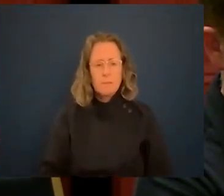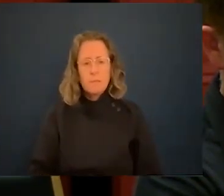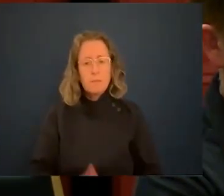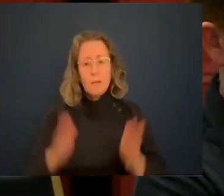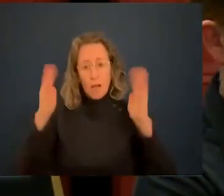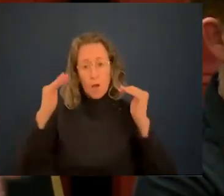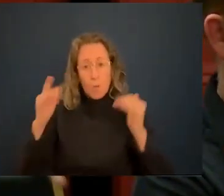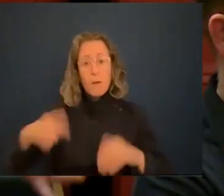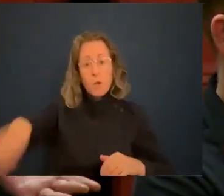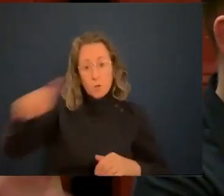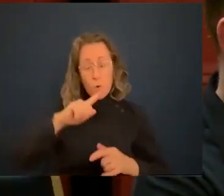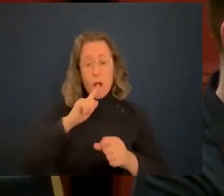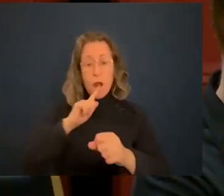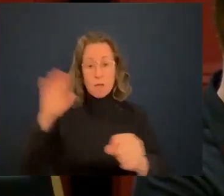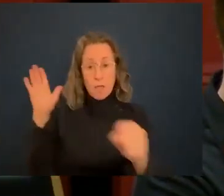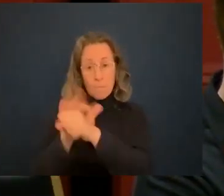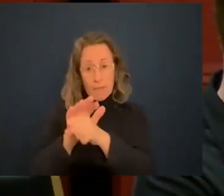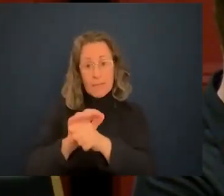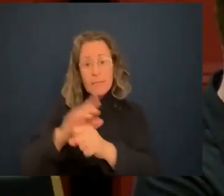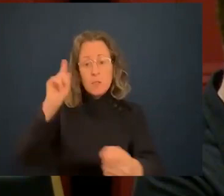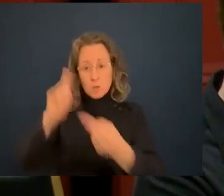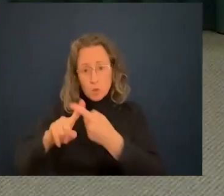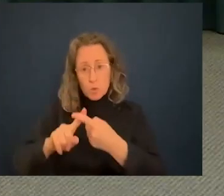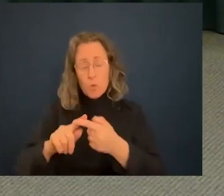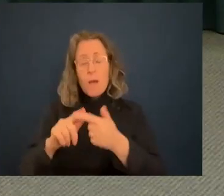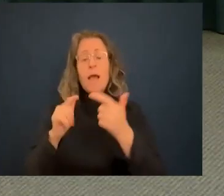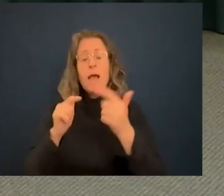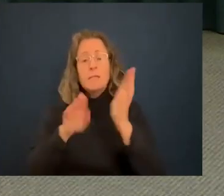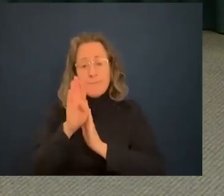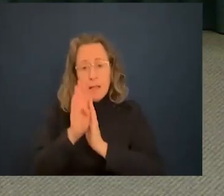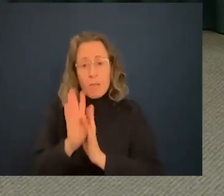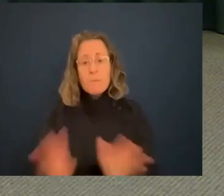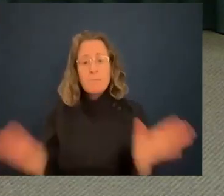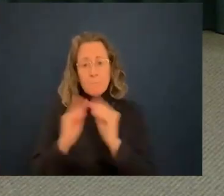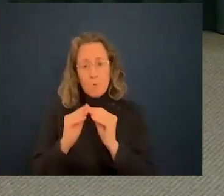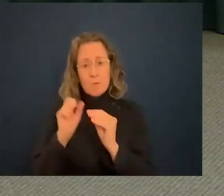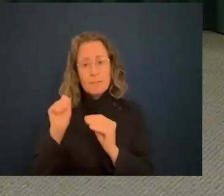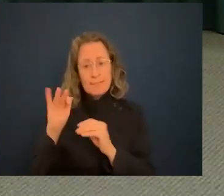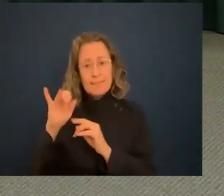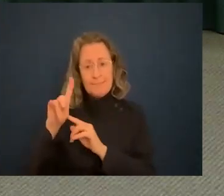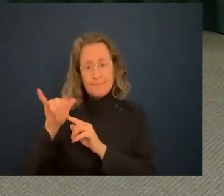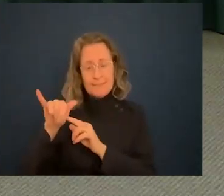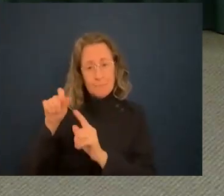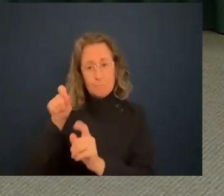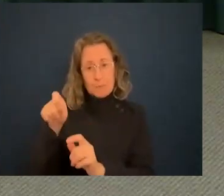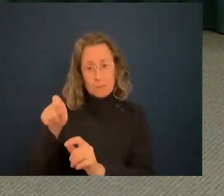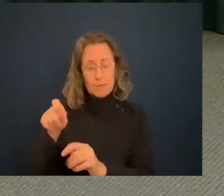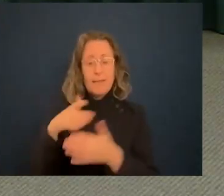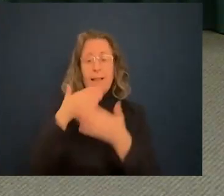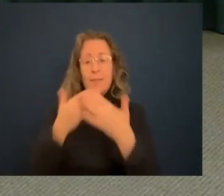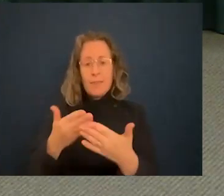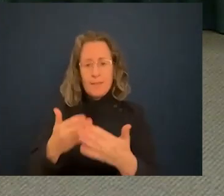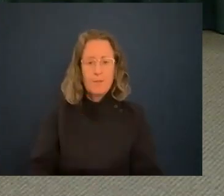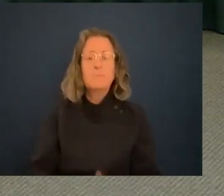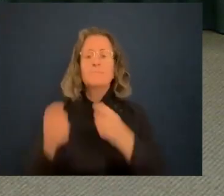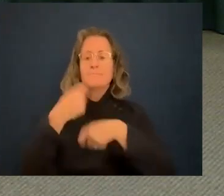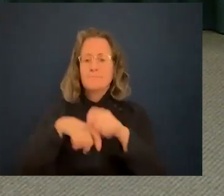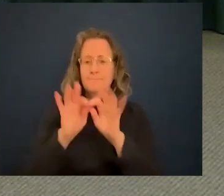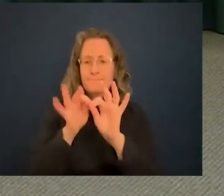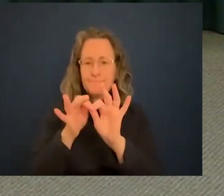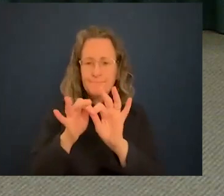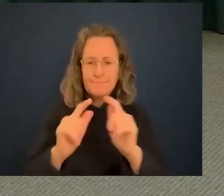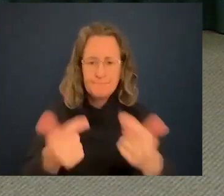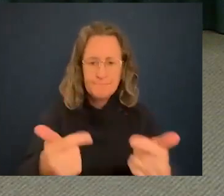committing to the base piece of warfare thank you great thank you very much um okay so Liz